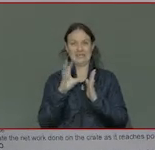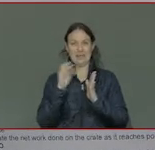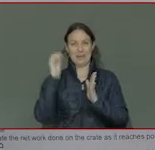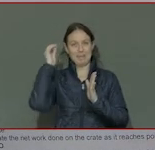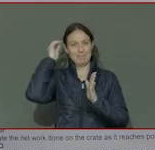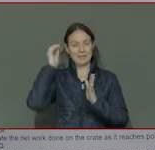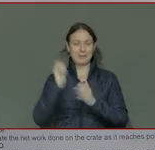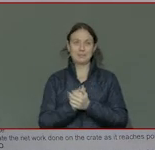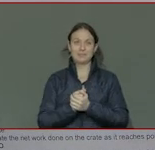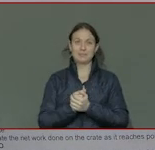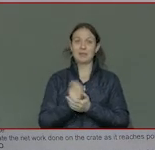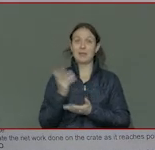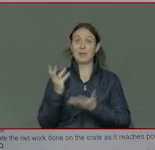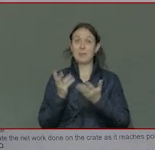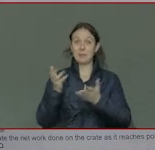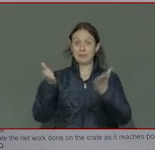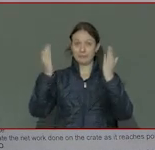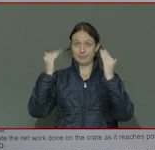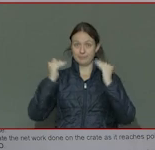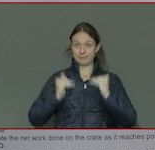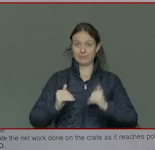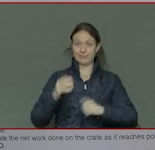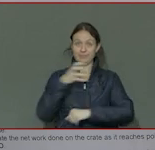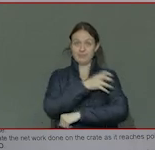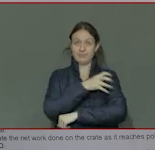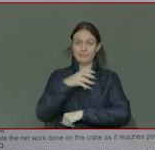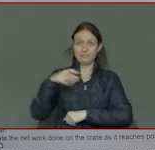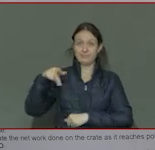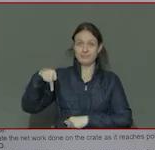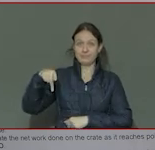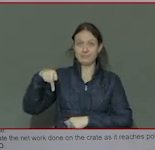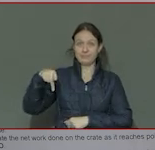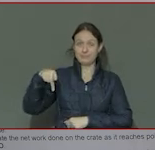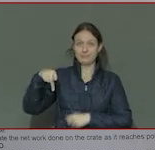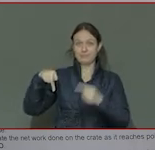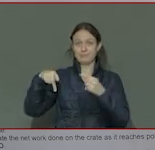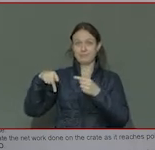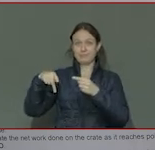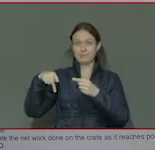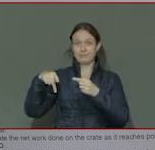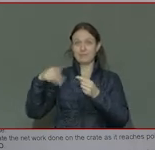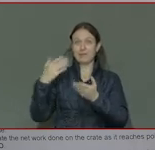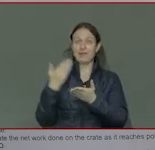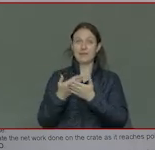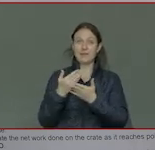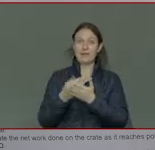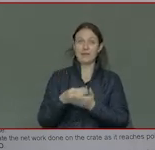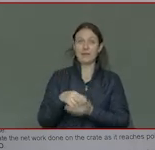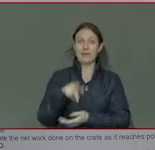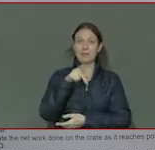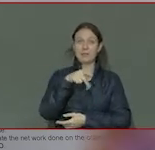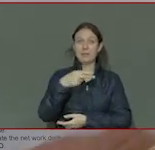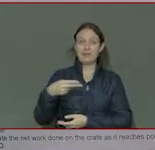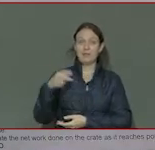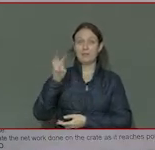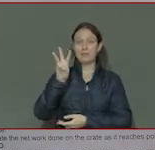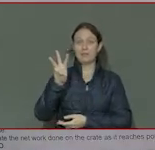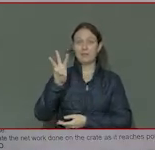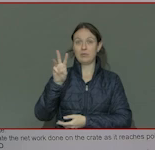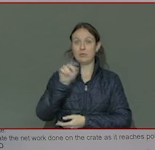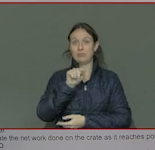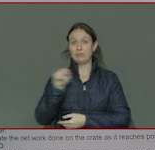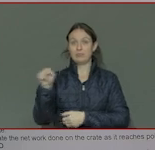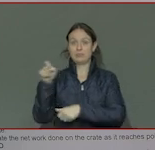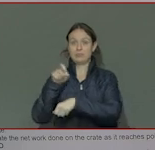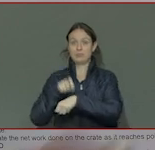Okay, if I look at power, power is a P. It can be W divided by T, because they